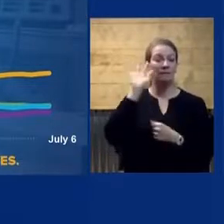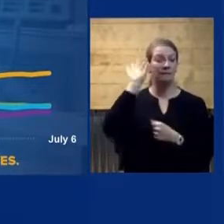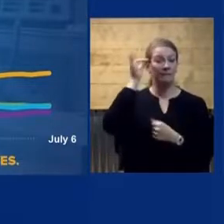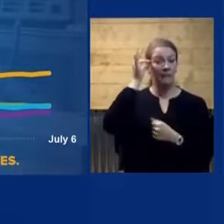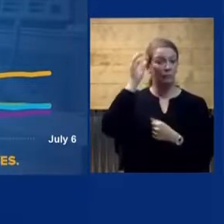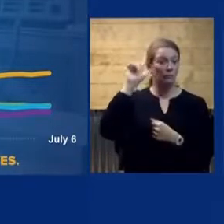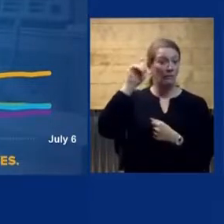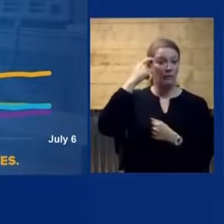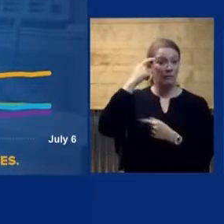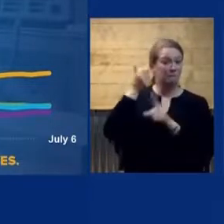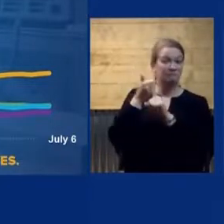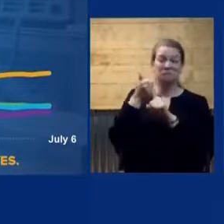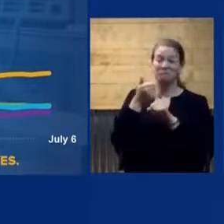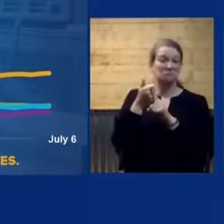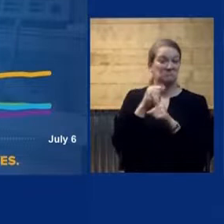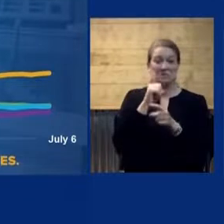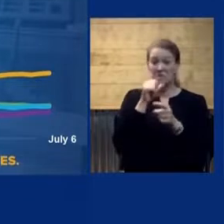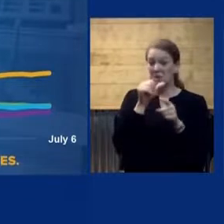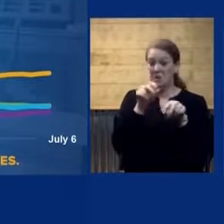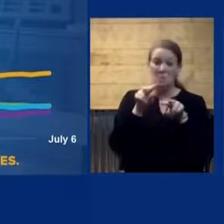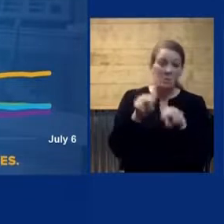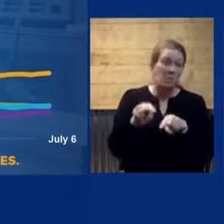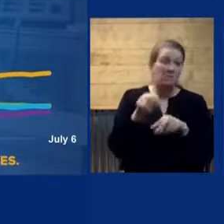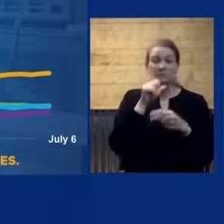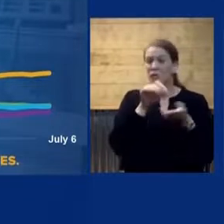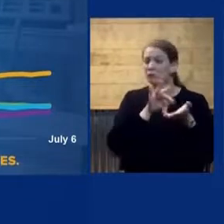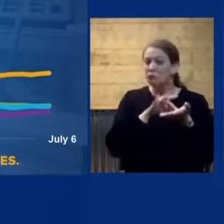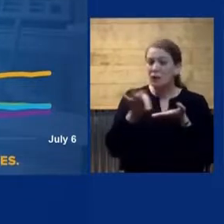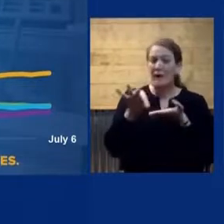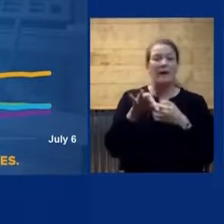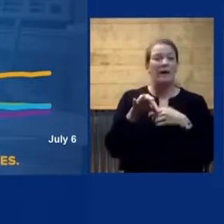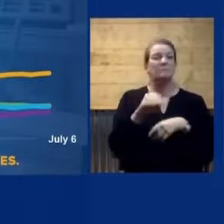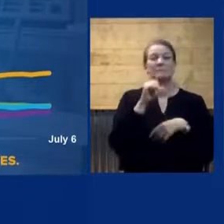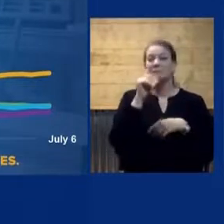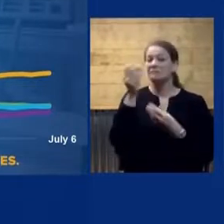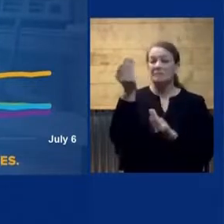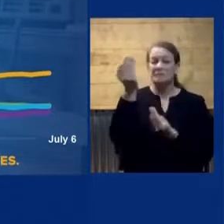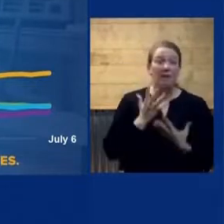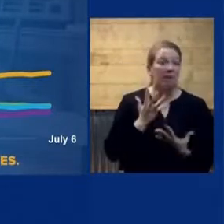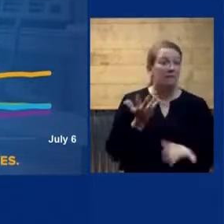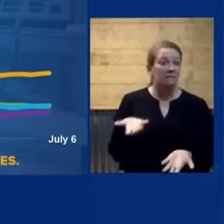it, didn't know it, didn't tell us. But